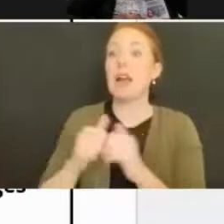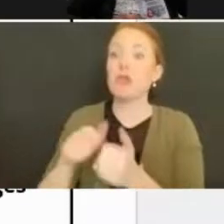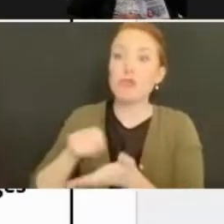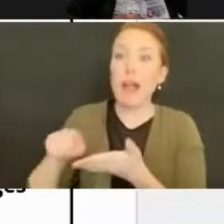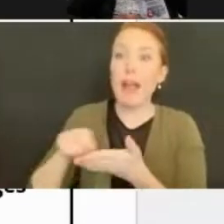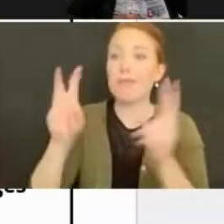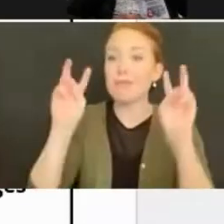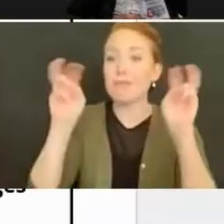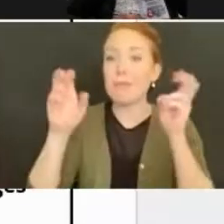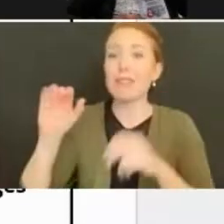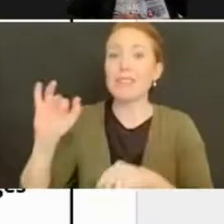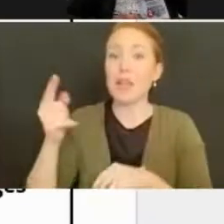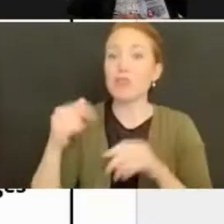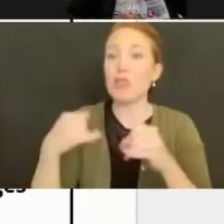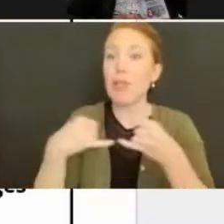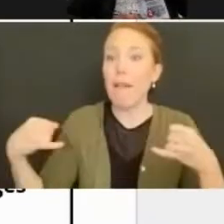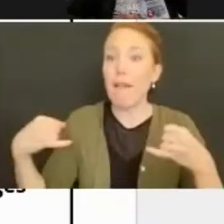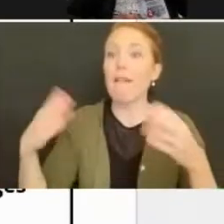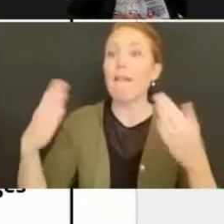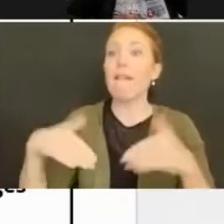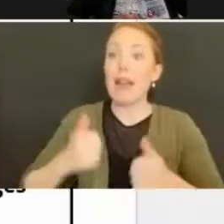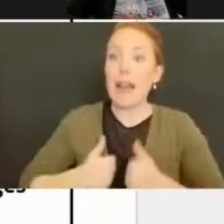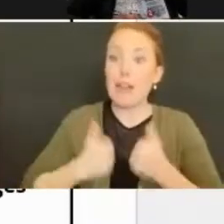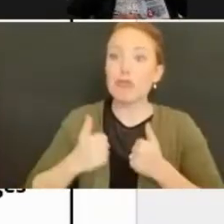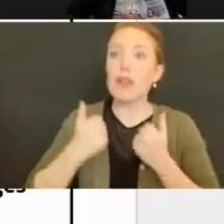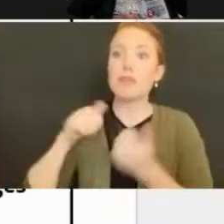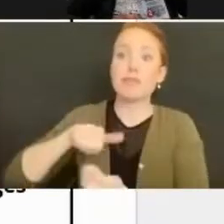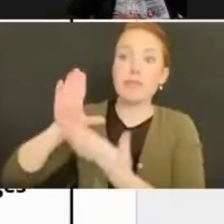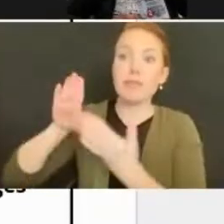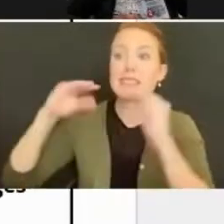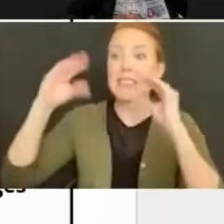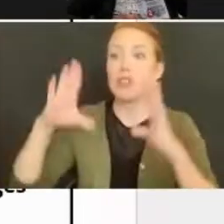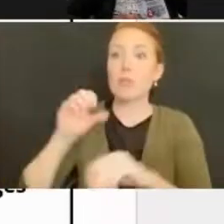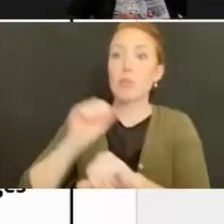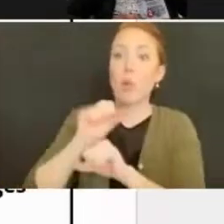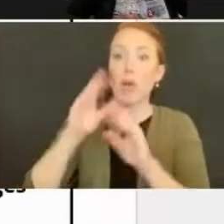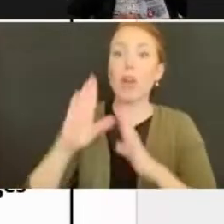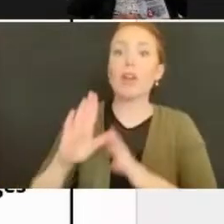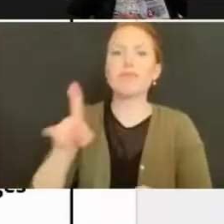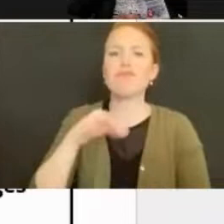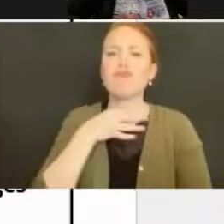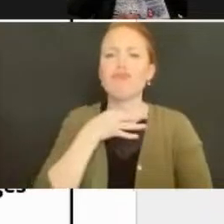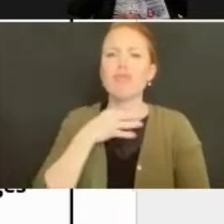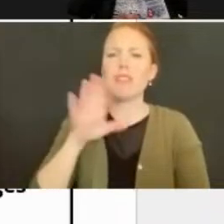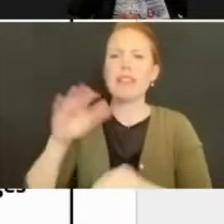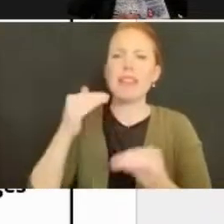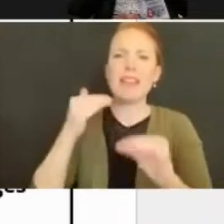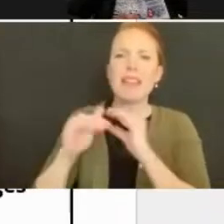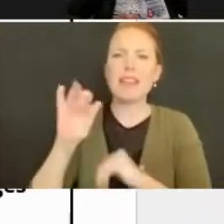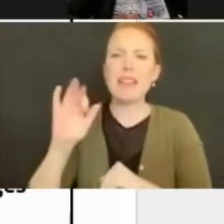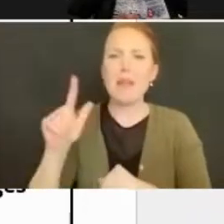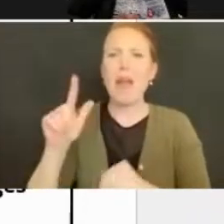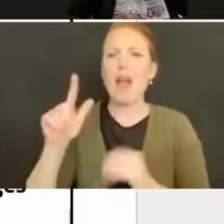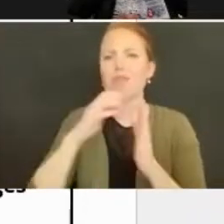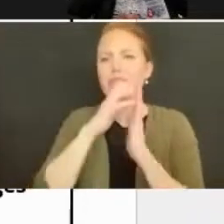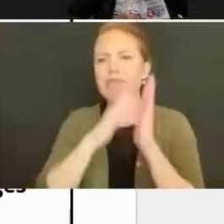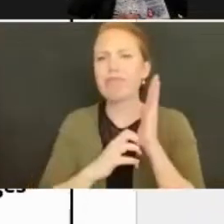employers properly, making an email signature. Teachers, how many of you receive emails where the entire message is in the subject